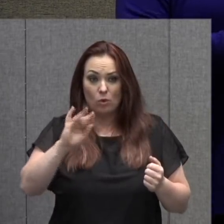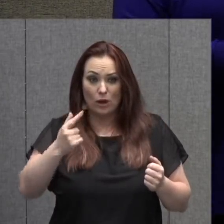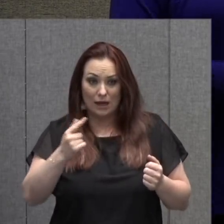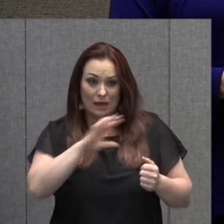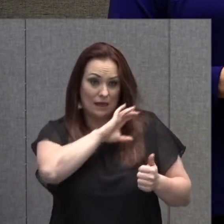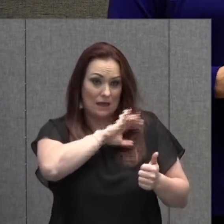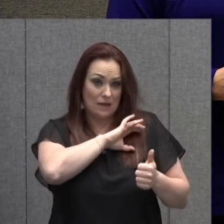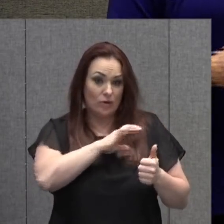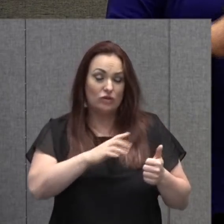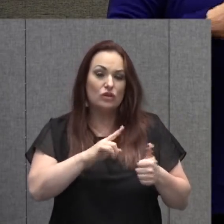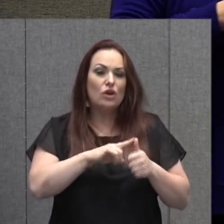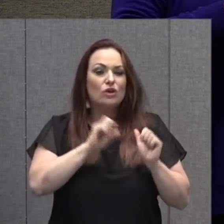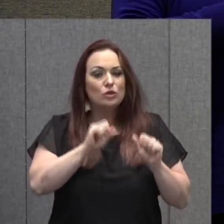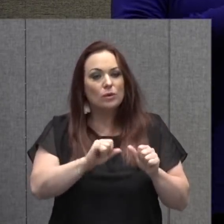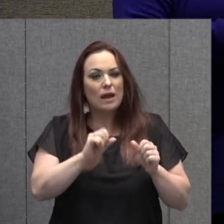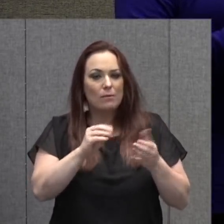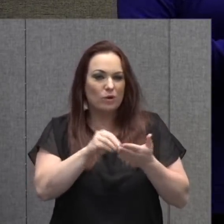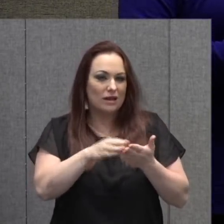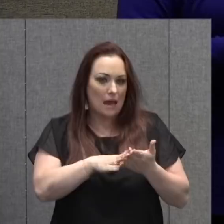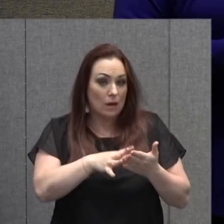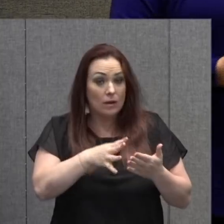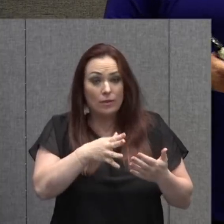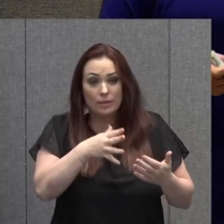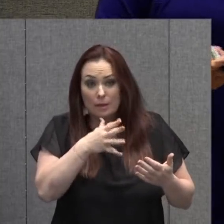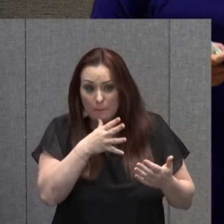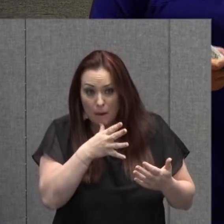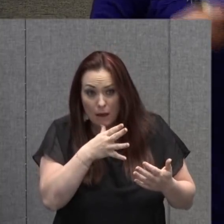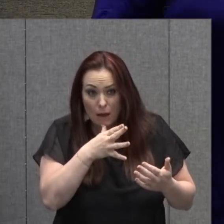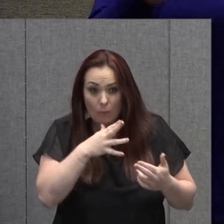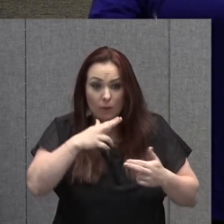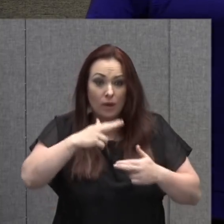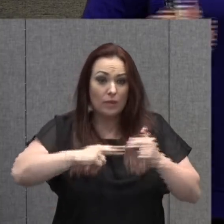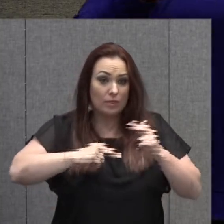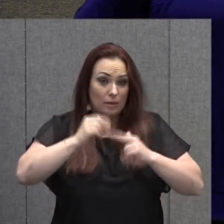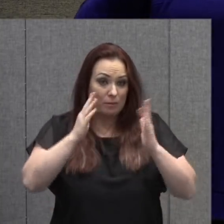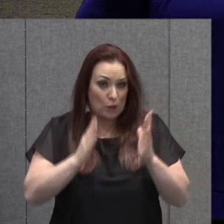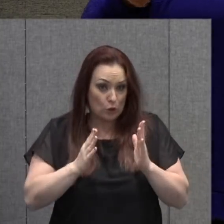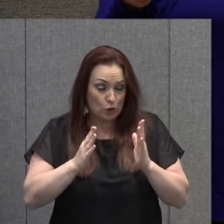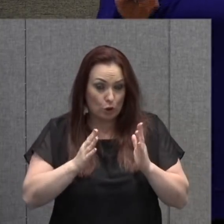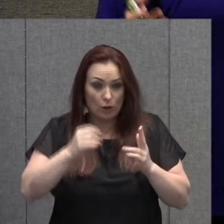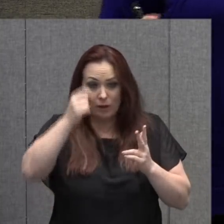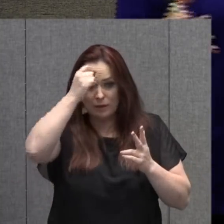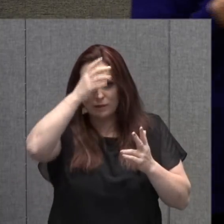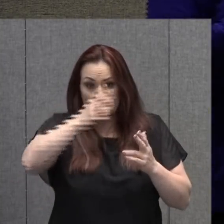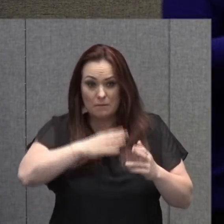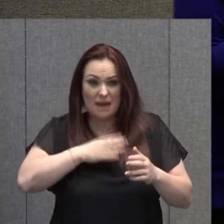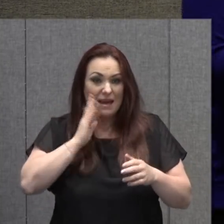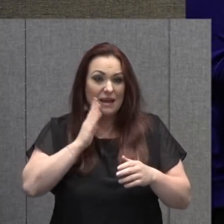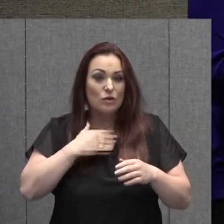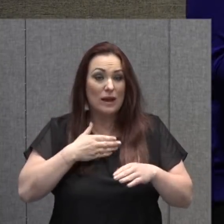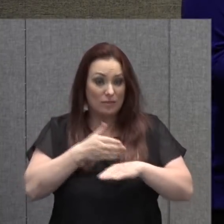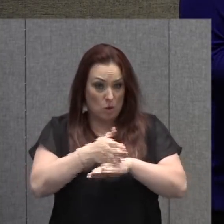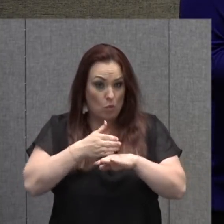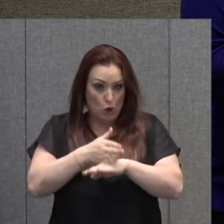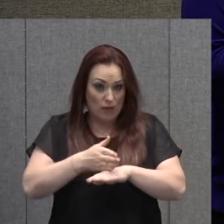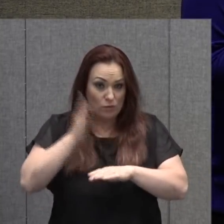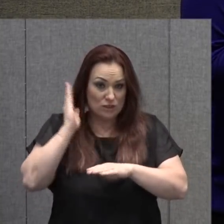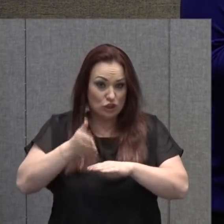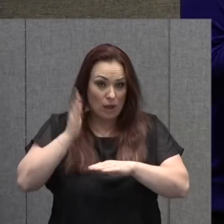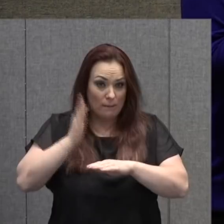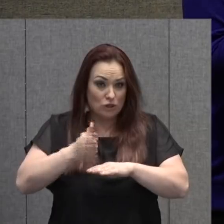the builder, the man that was chopping the wood. Those are the supporting characters. Other characters that were in the